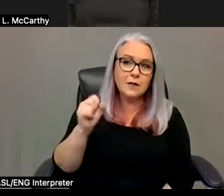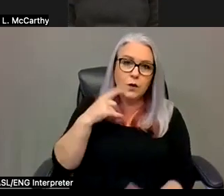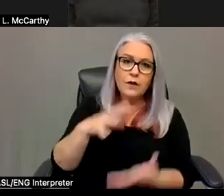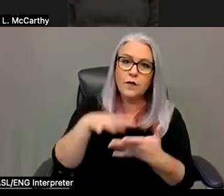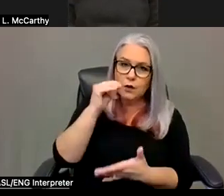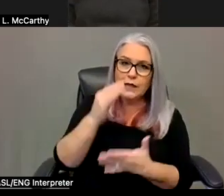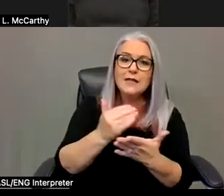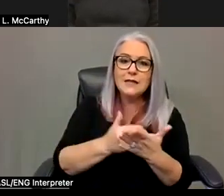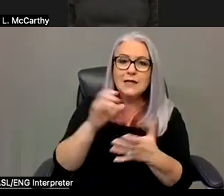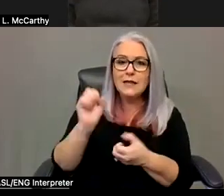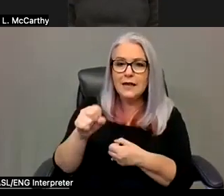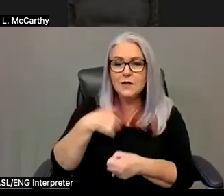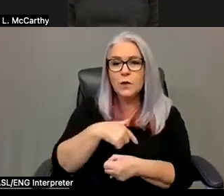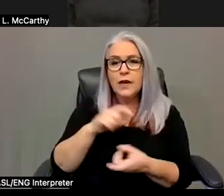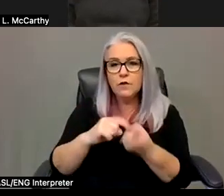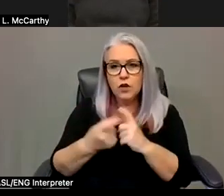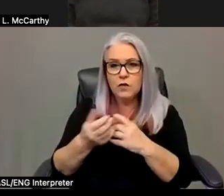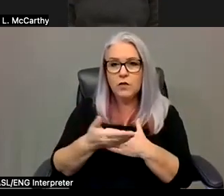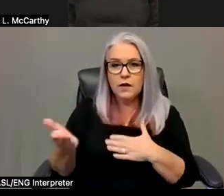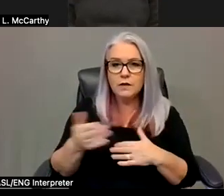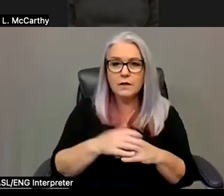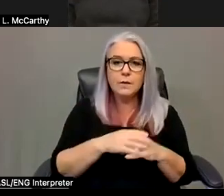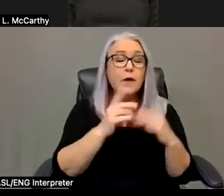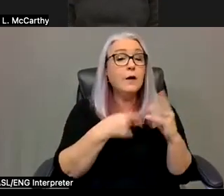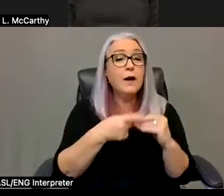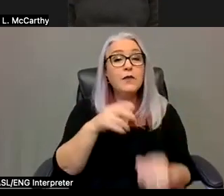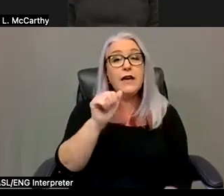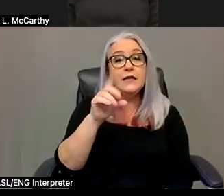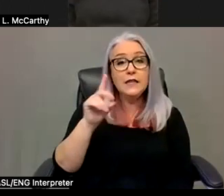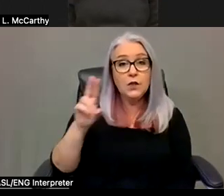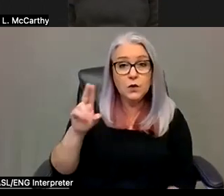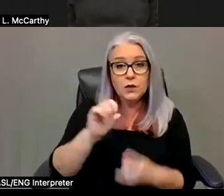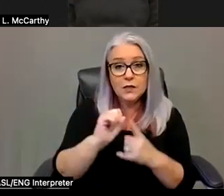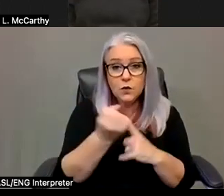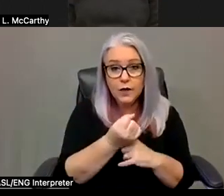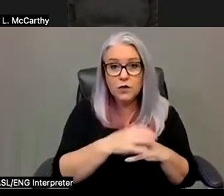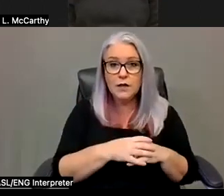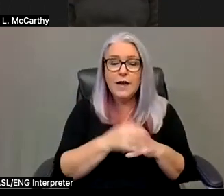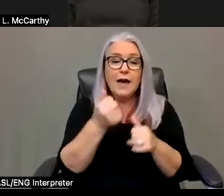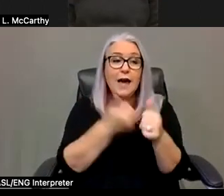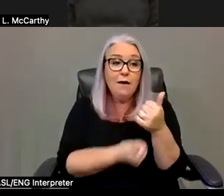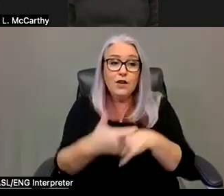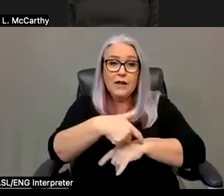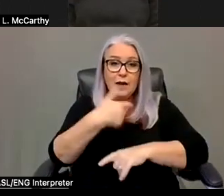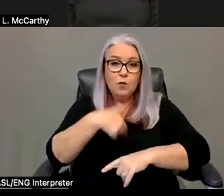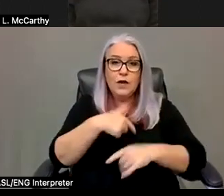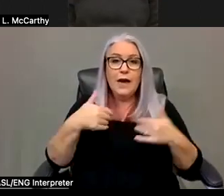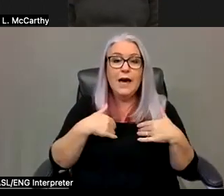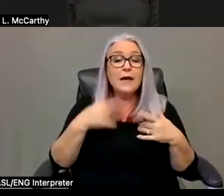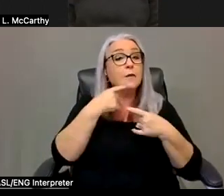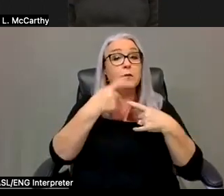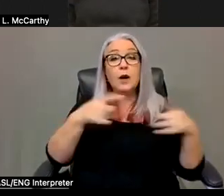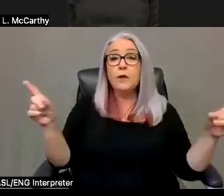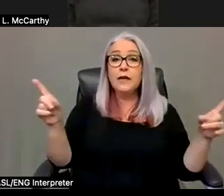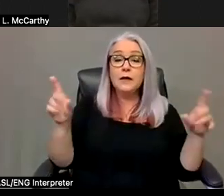things. I do have to say though, regarding the ADU situation, every single time we had a public hearing, we went